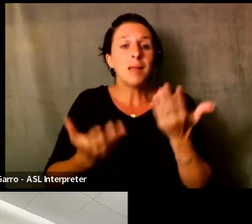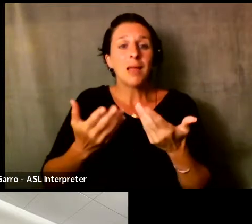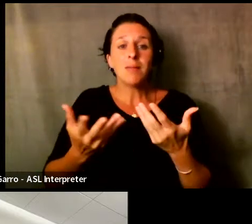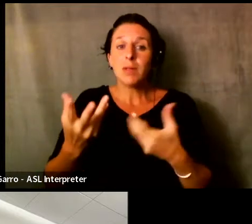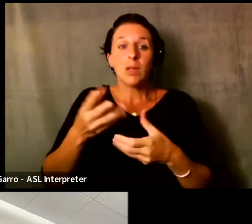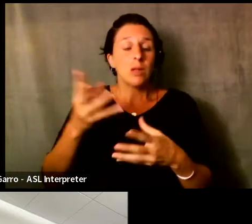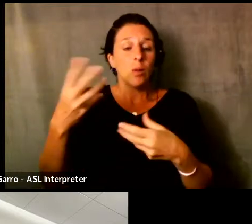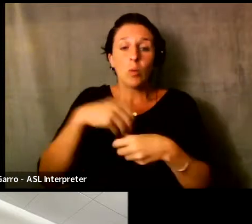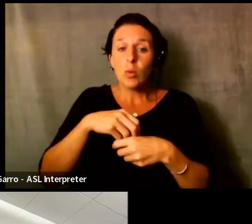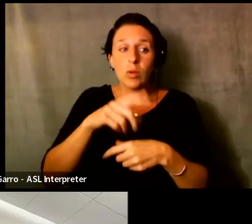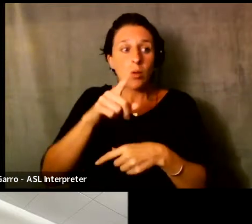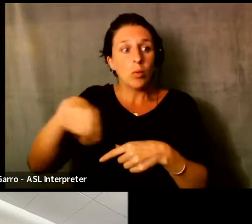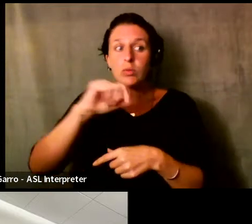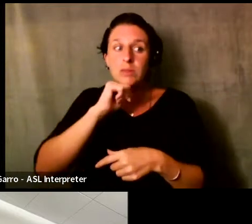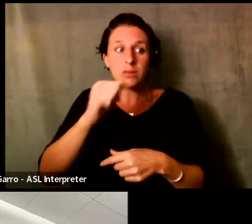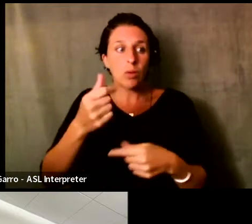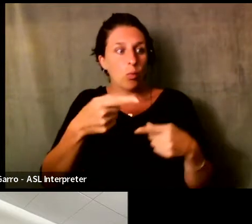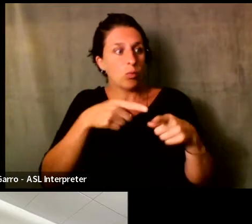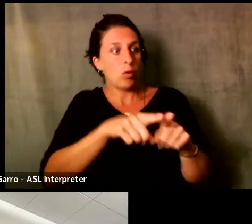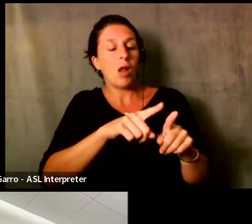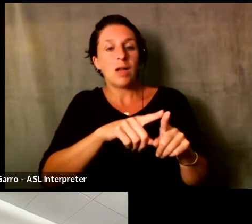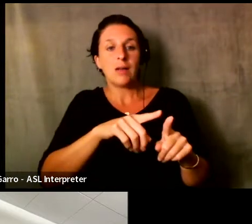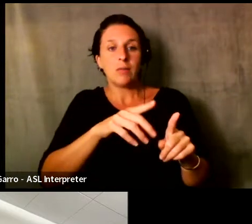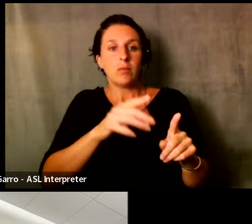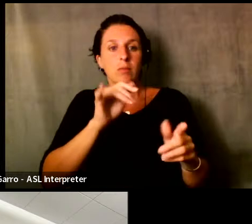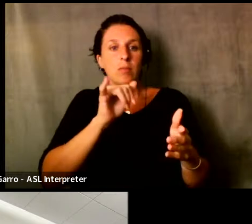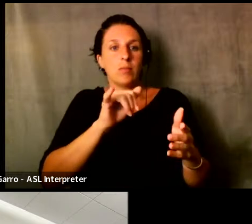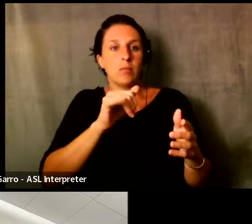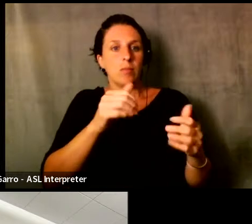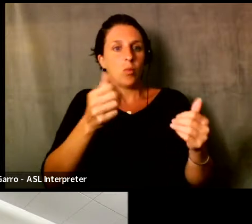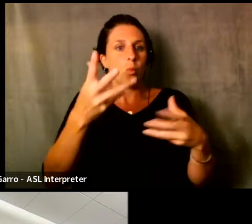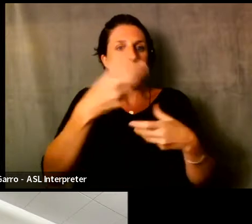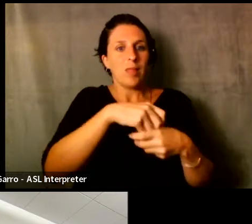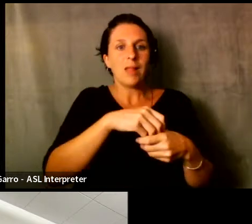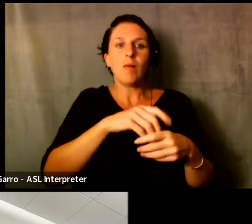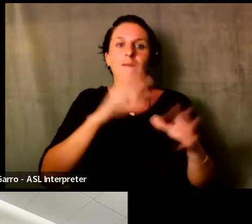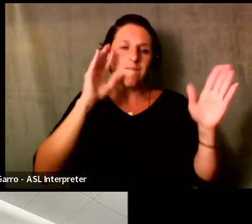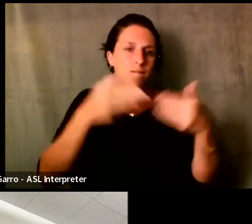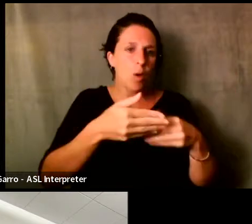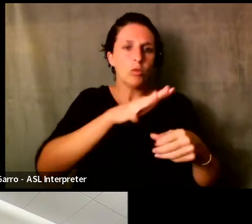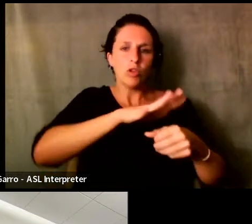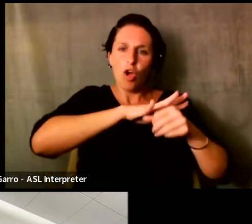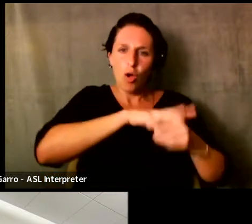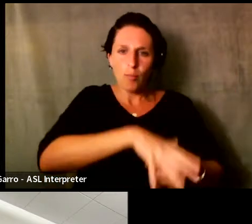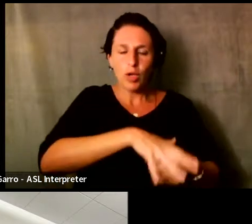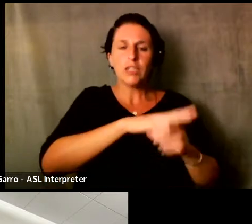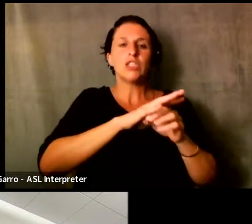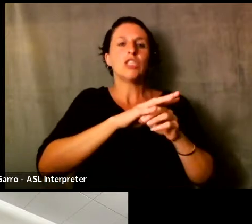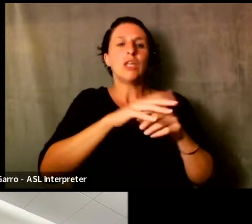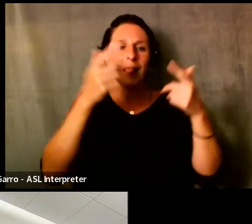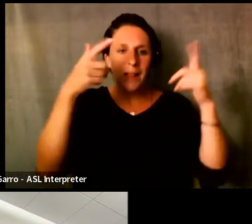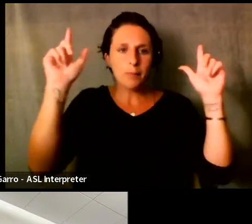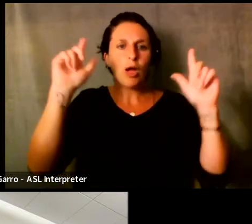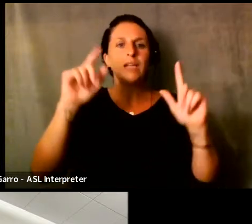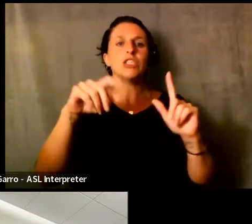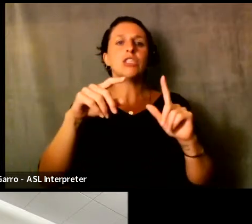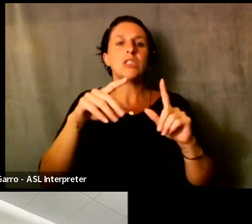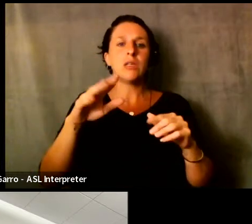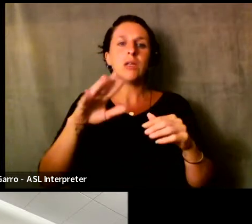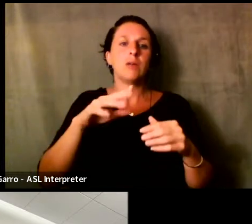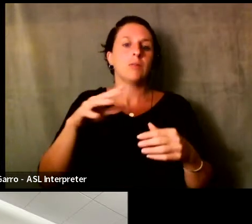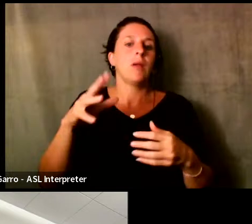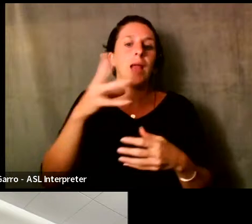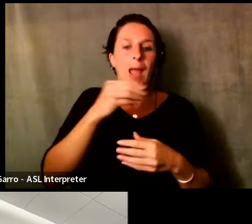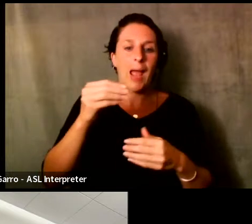with the framework's focus on oppression, liberation, and social justice. And these included